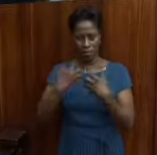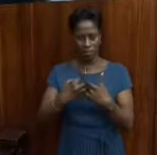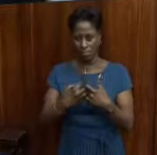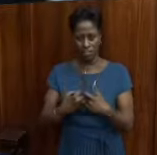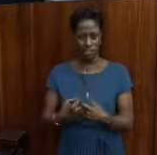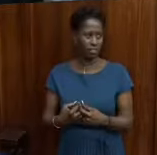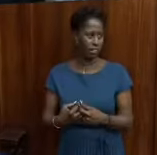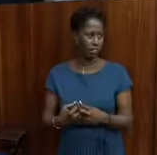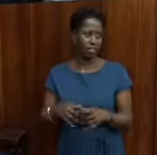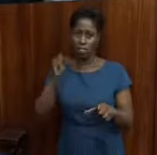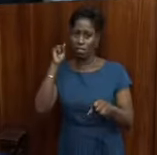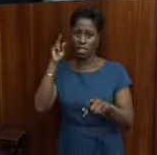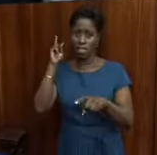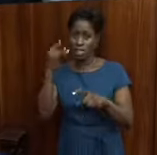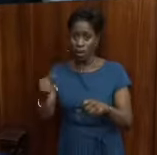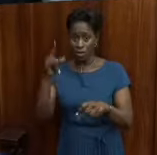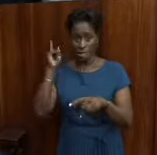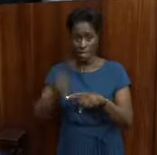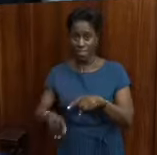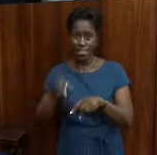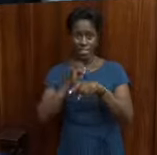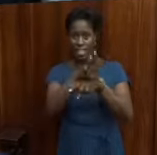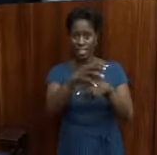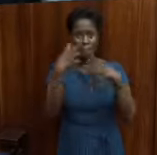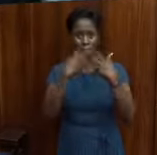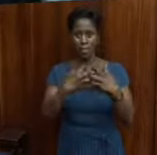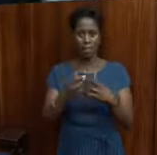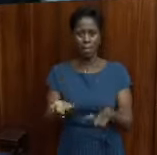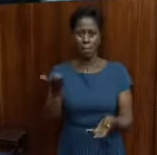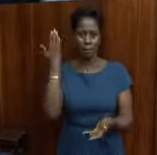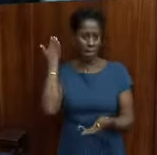and cannot be located for recovery or recourse.